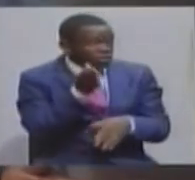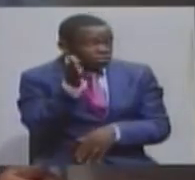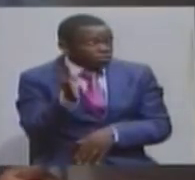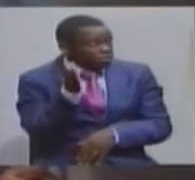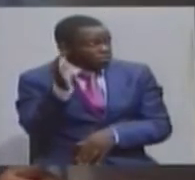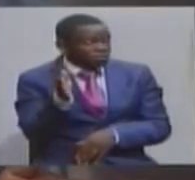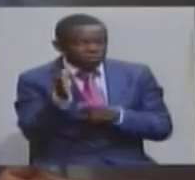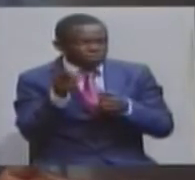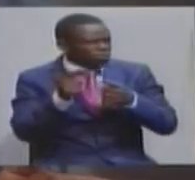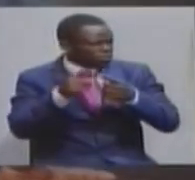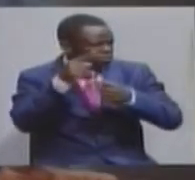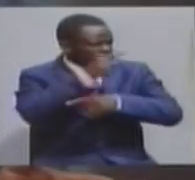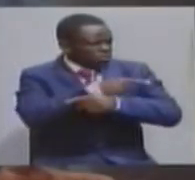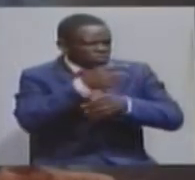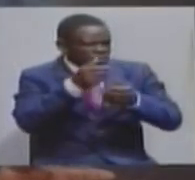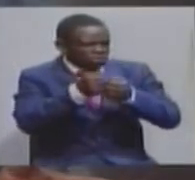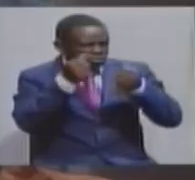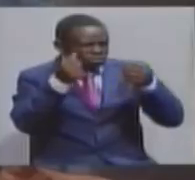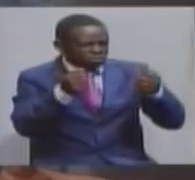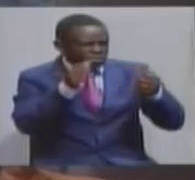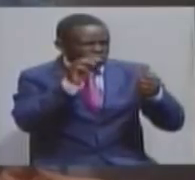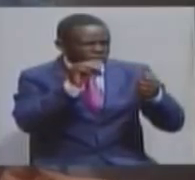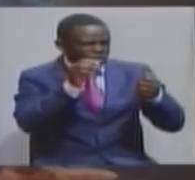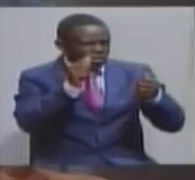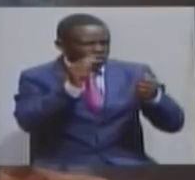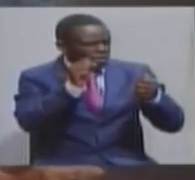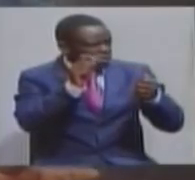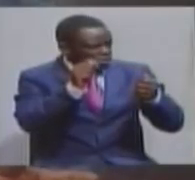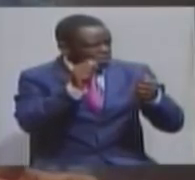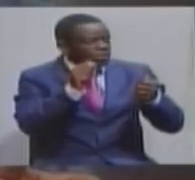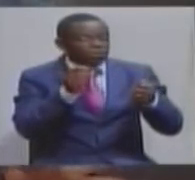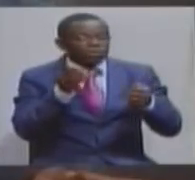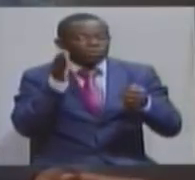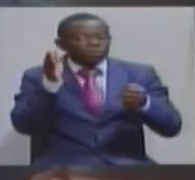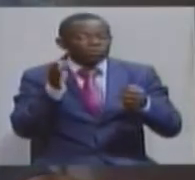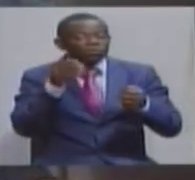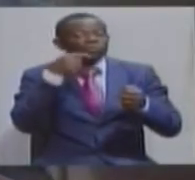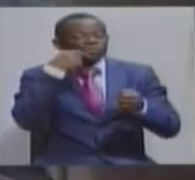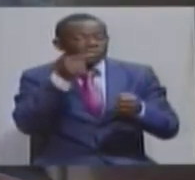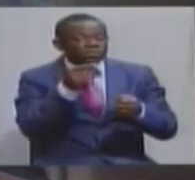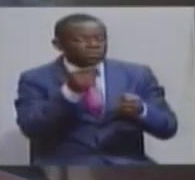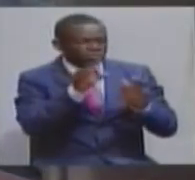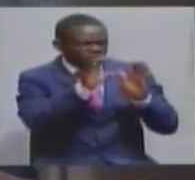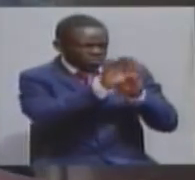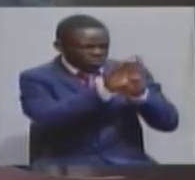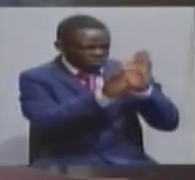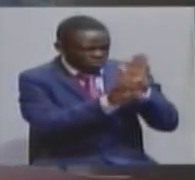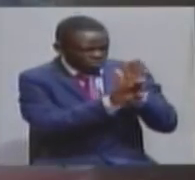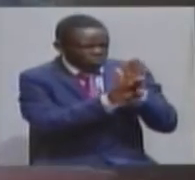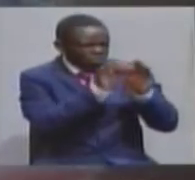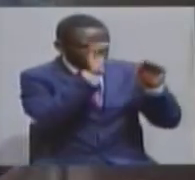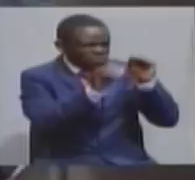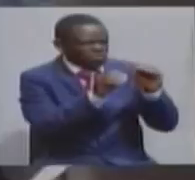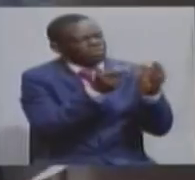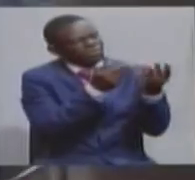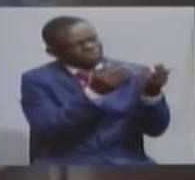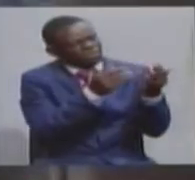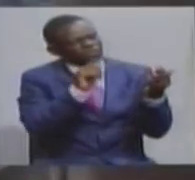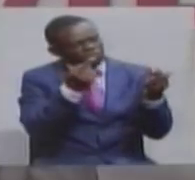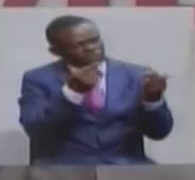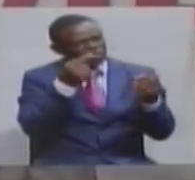mass newspaper that they want you to hold on to the constitutional roadmap until the dialogue process is concluded. The UPND,